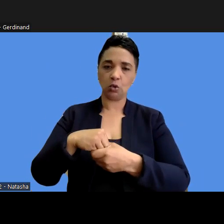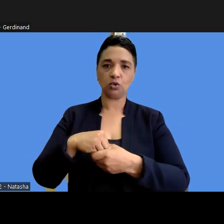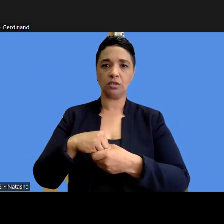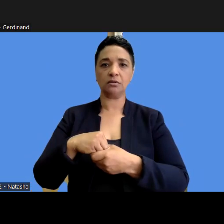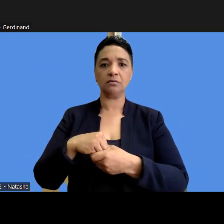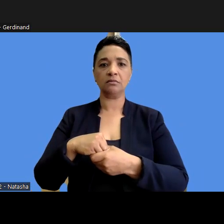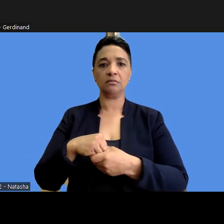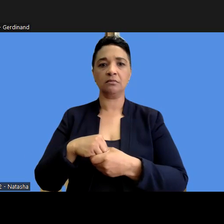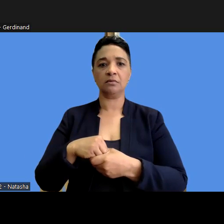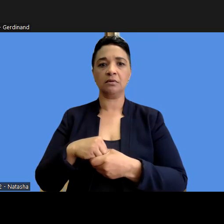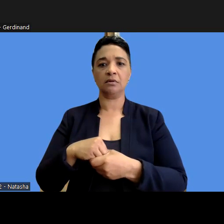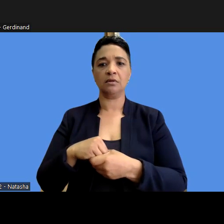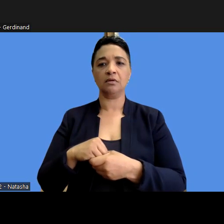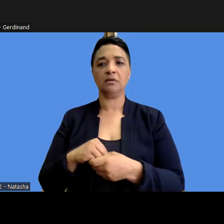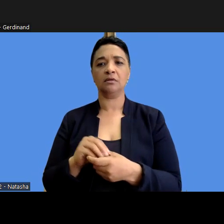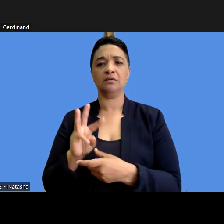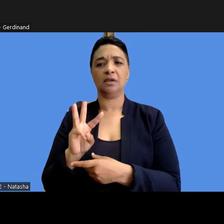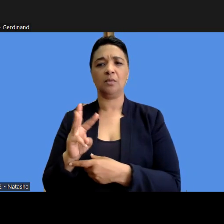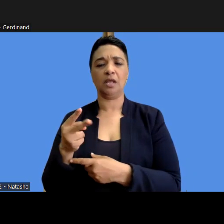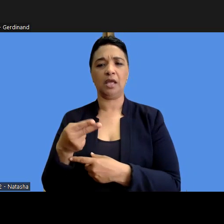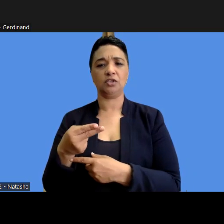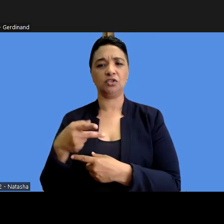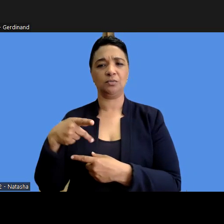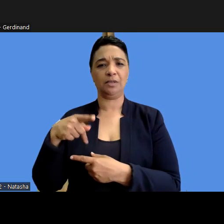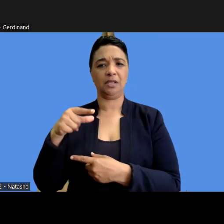WGQ as well as assessment of